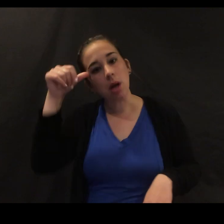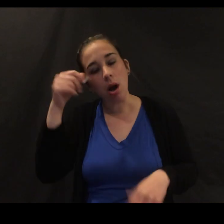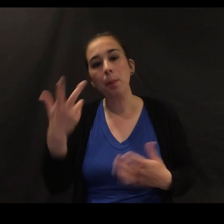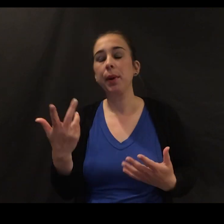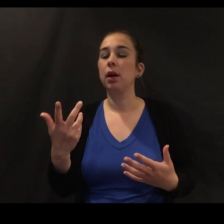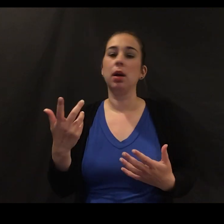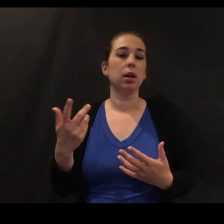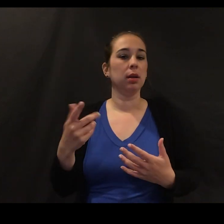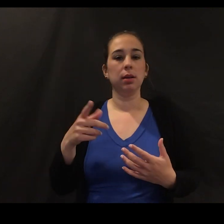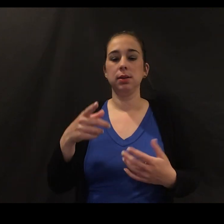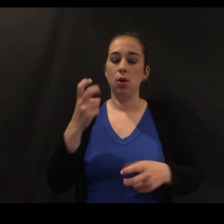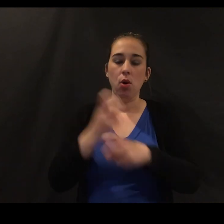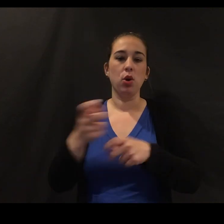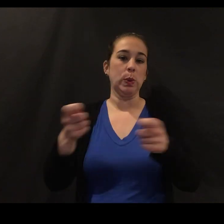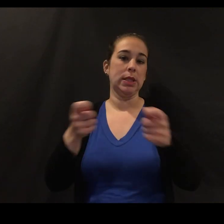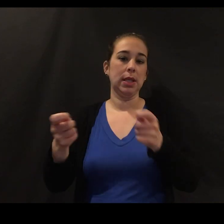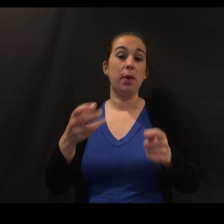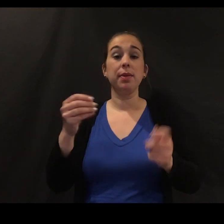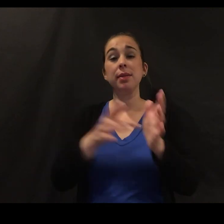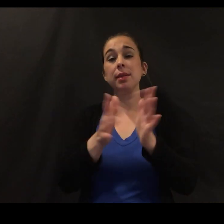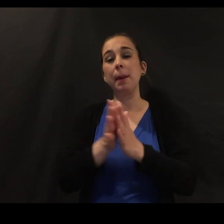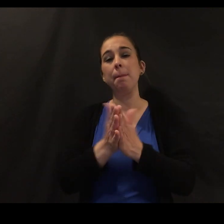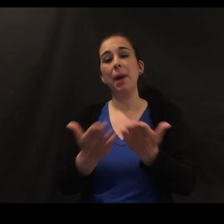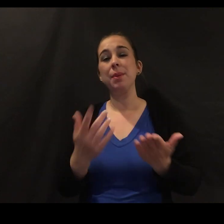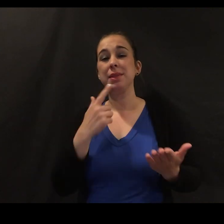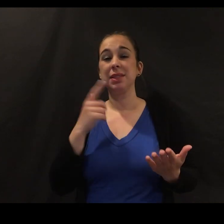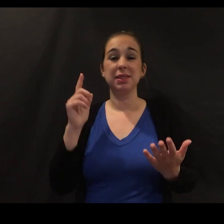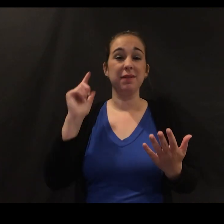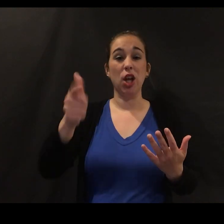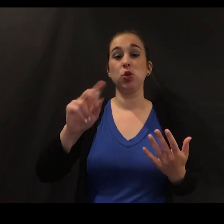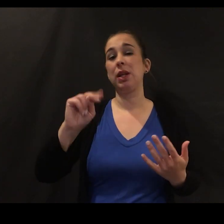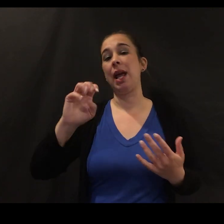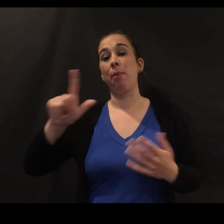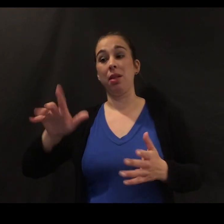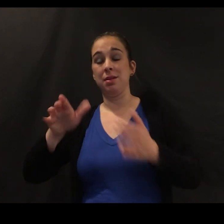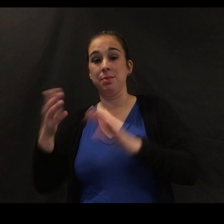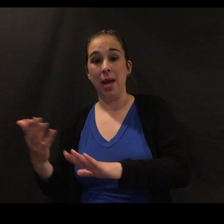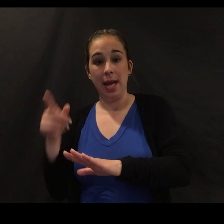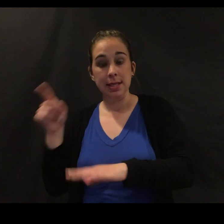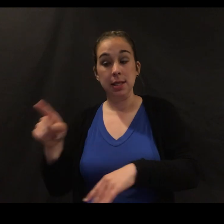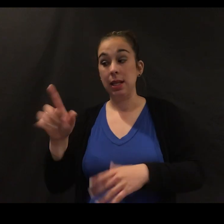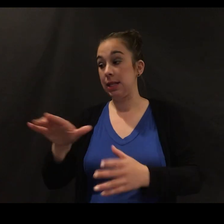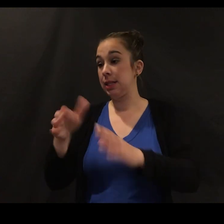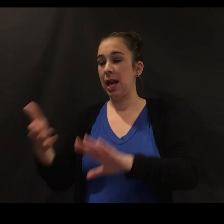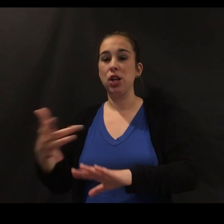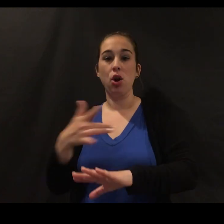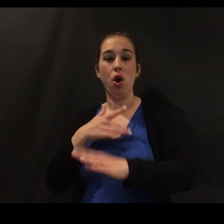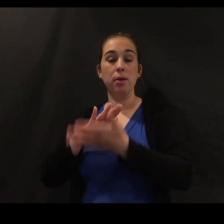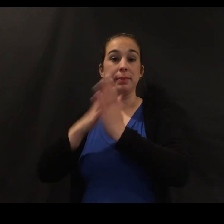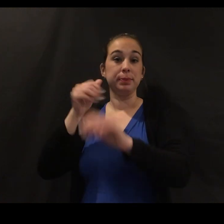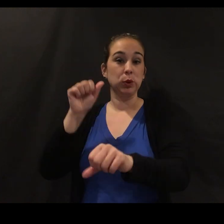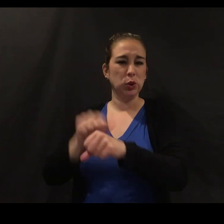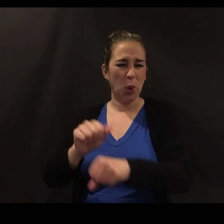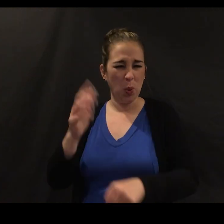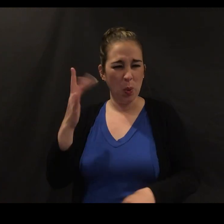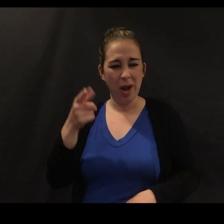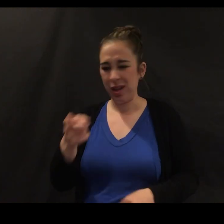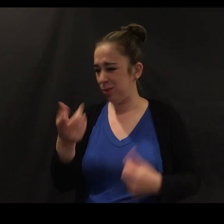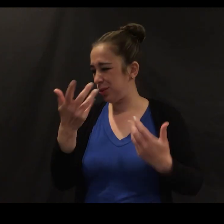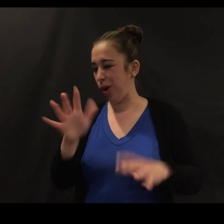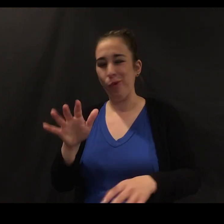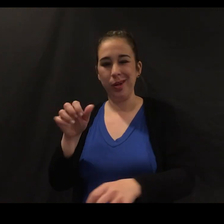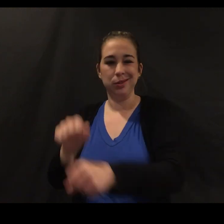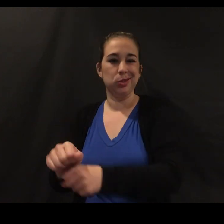deal with. And the Bible says eventually Nabal died, and when he died, his heart turned to stone. Why? Because he was already stone.